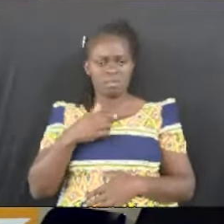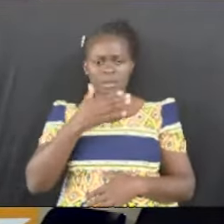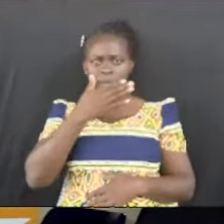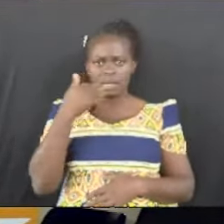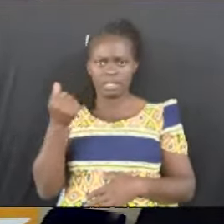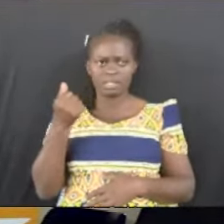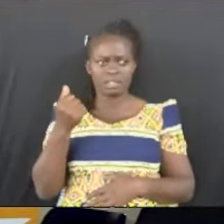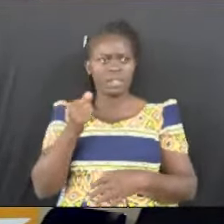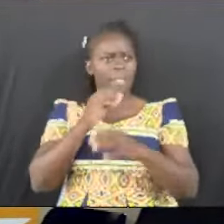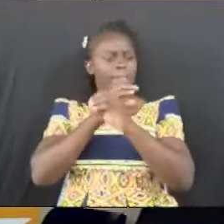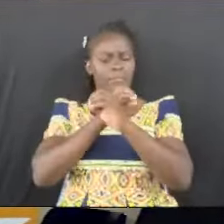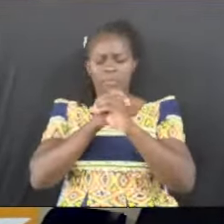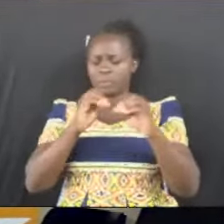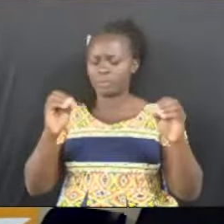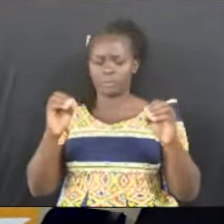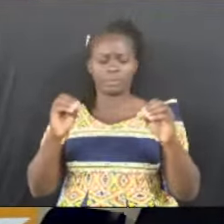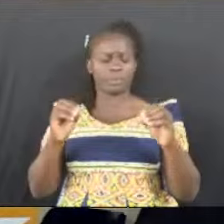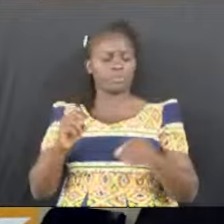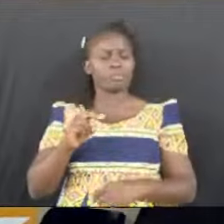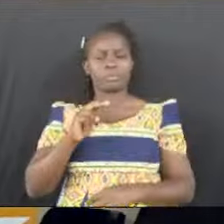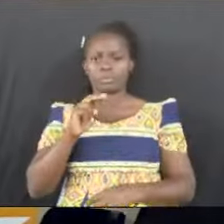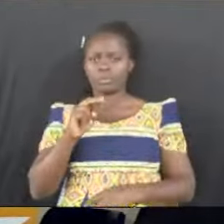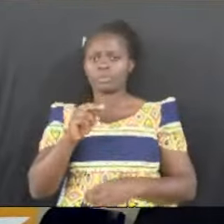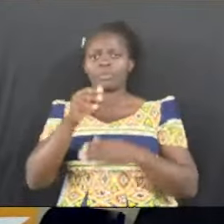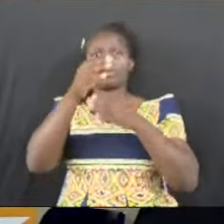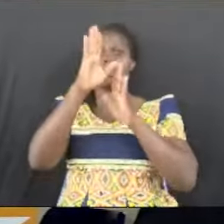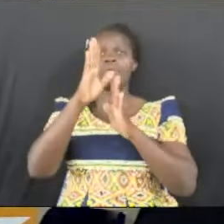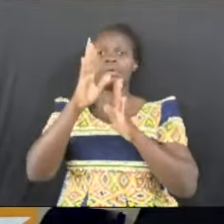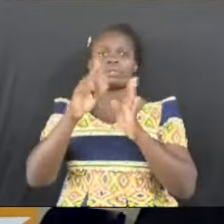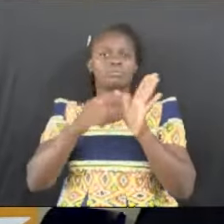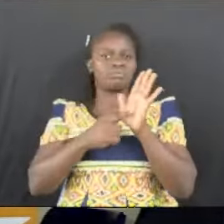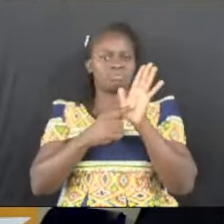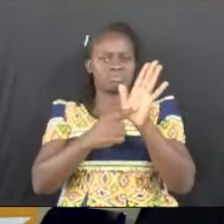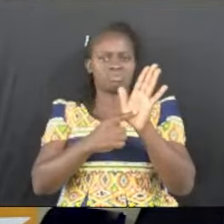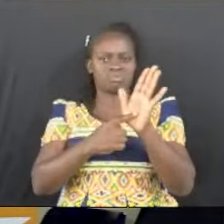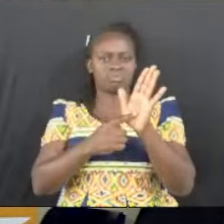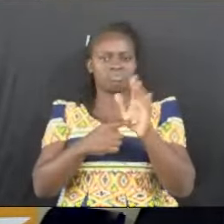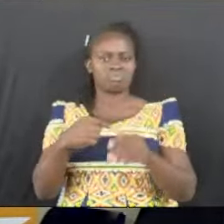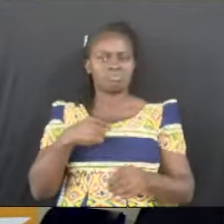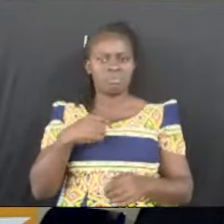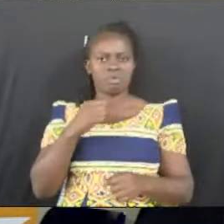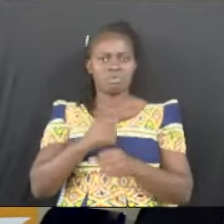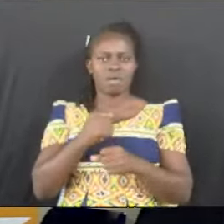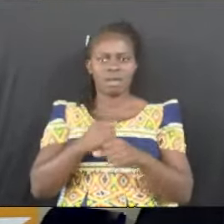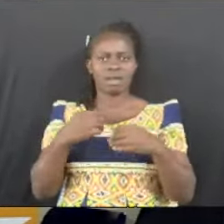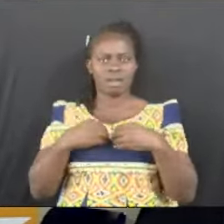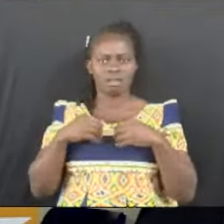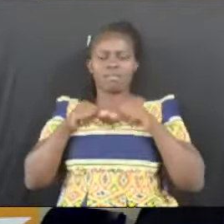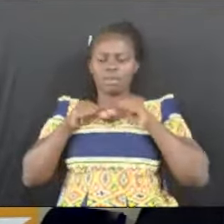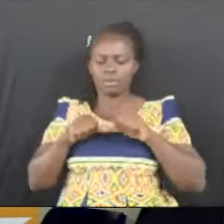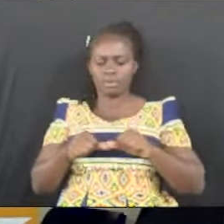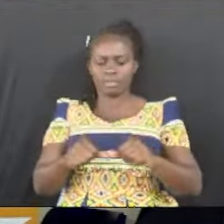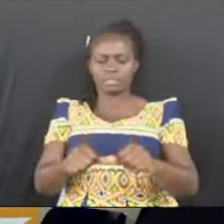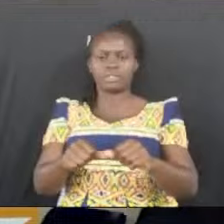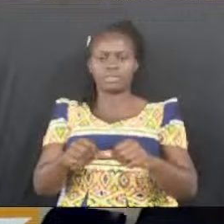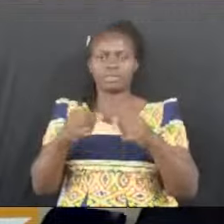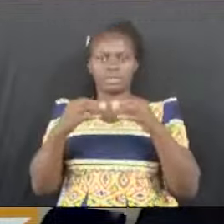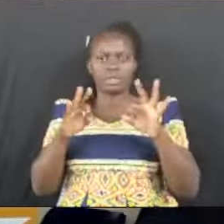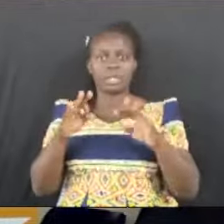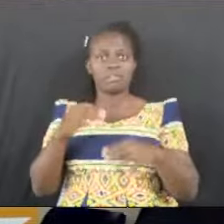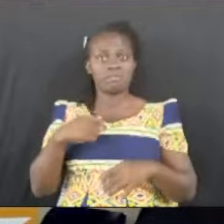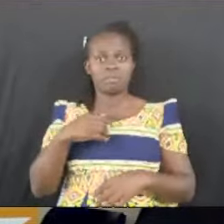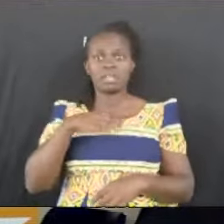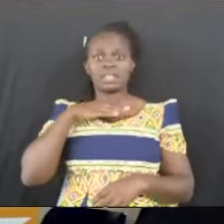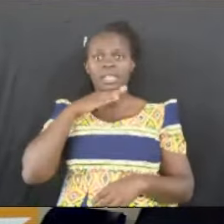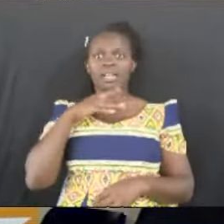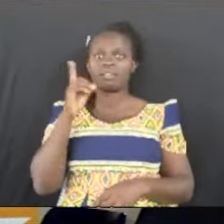mystery to say, you know, you have to do some more work for me. And I'm just grateful. If I had died,